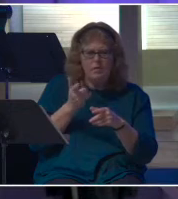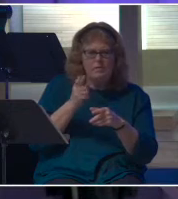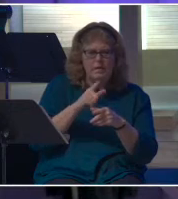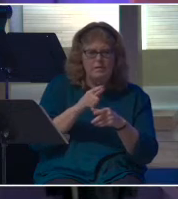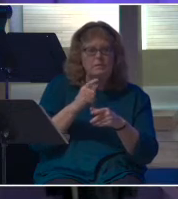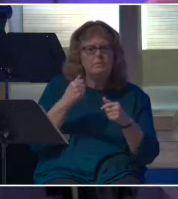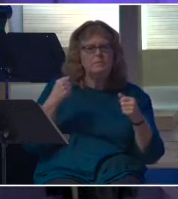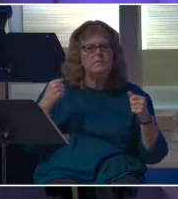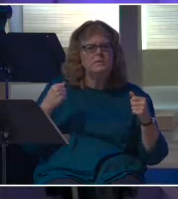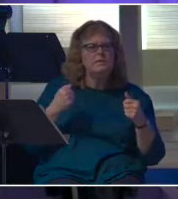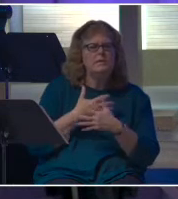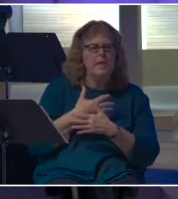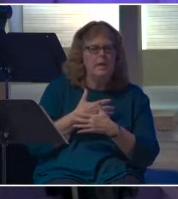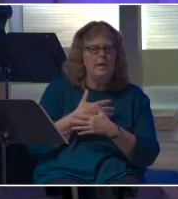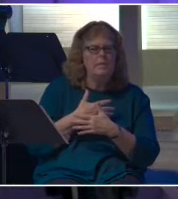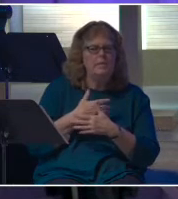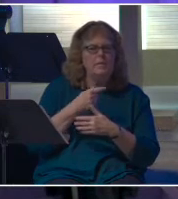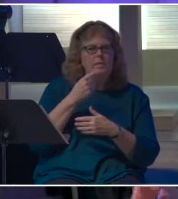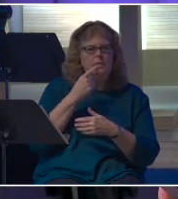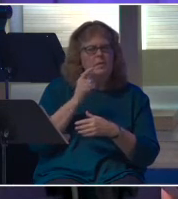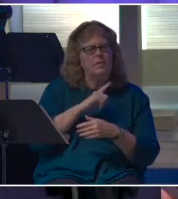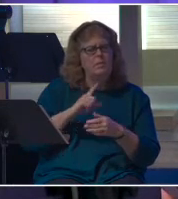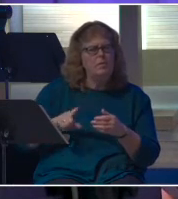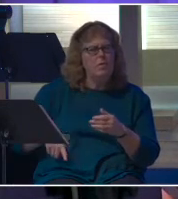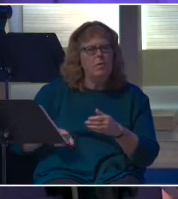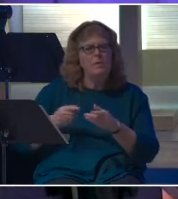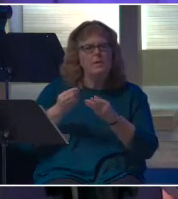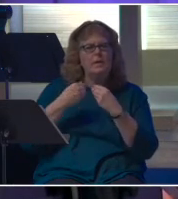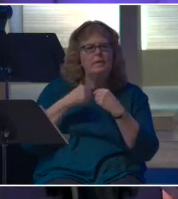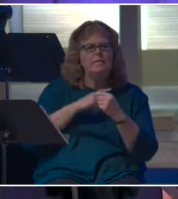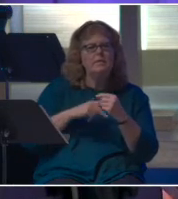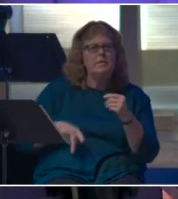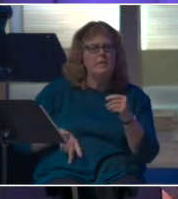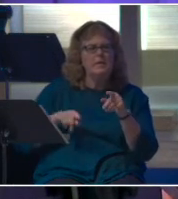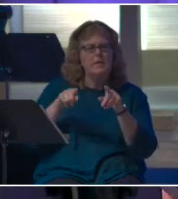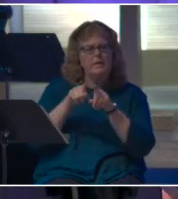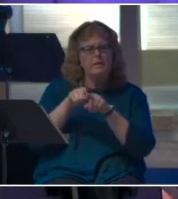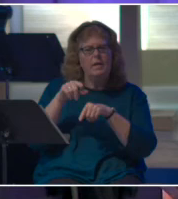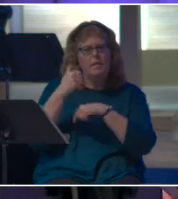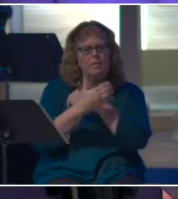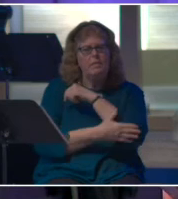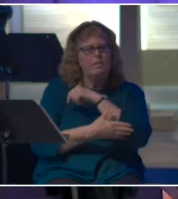got scared. And so they said, Lord, give us a king like the nations.